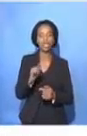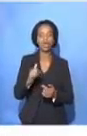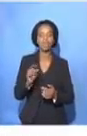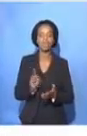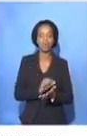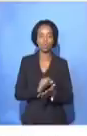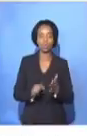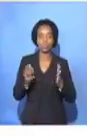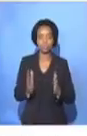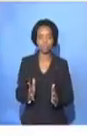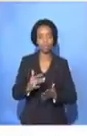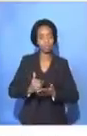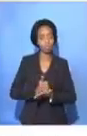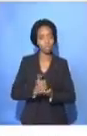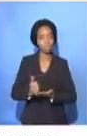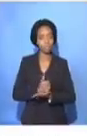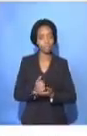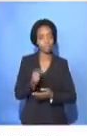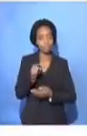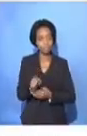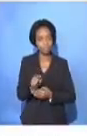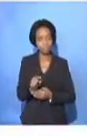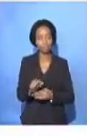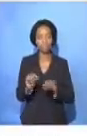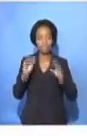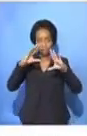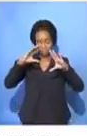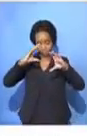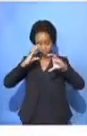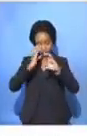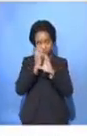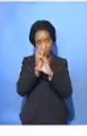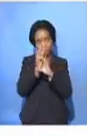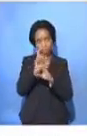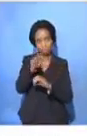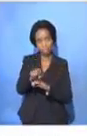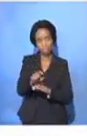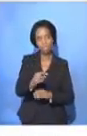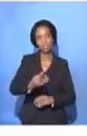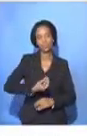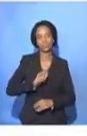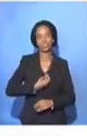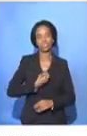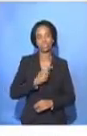registration drives the focus on the youth.